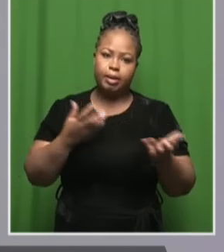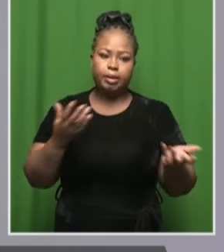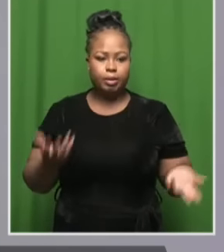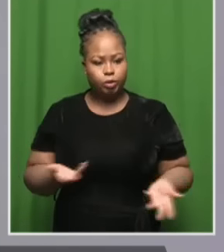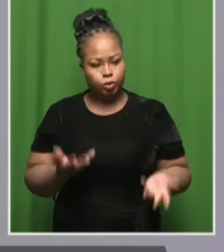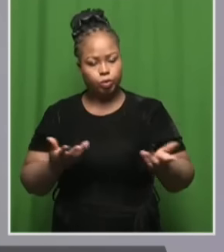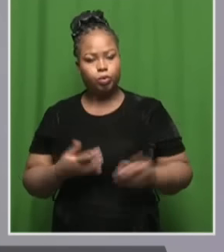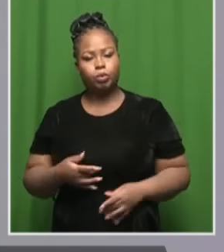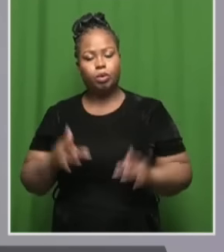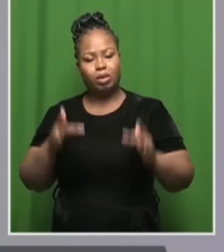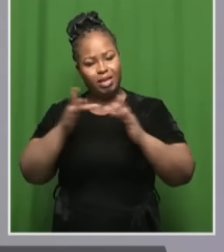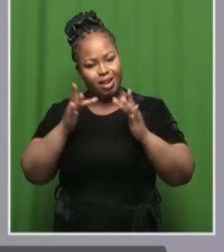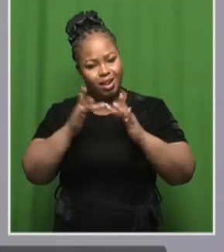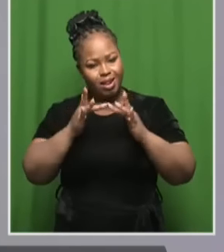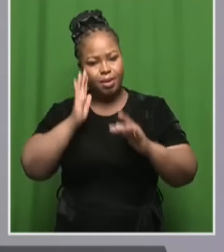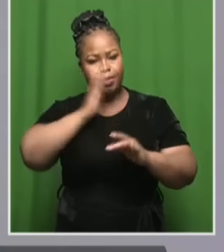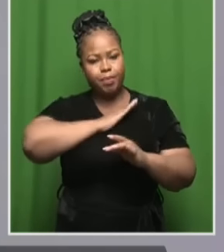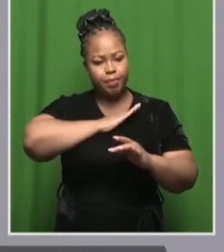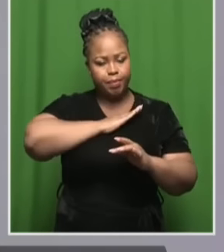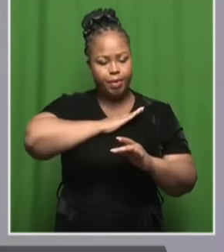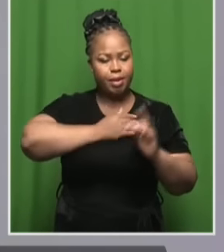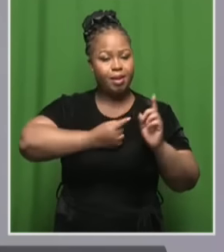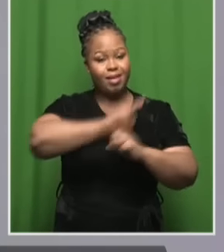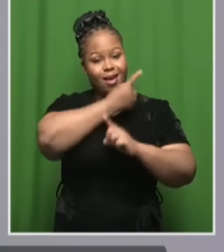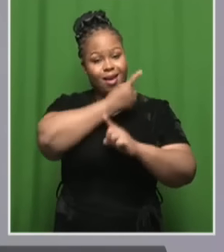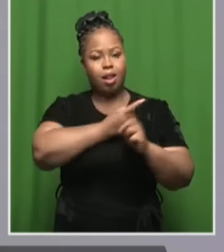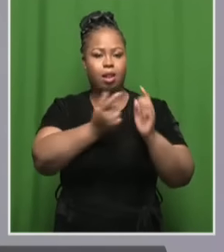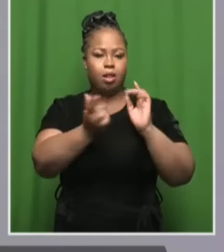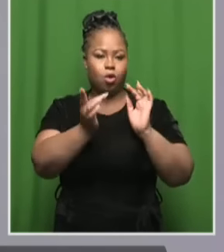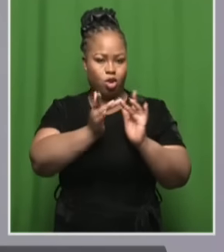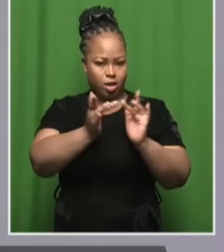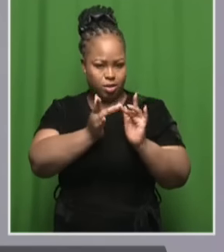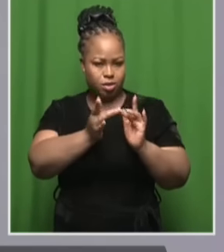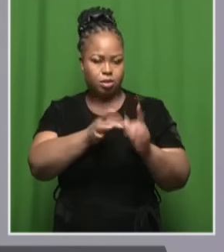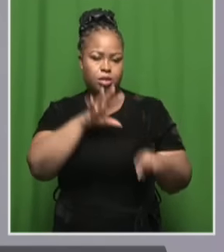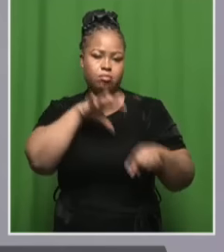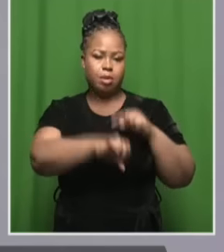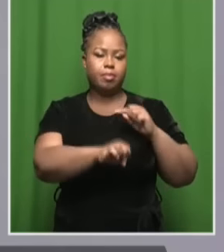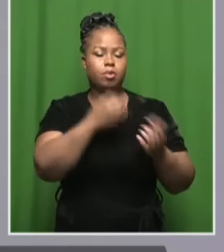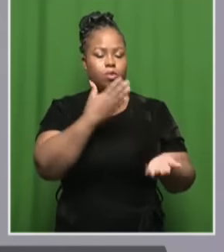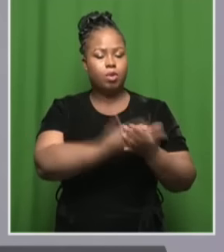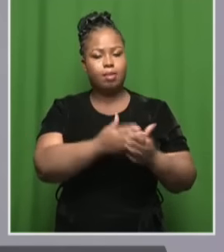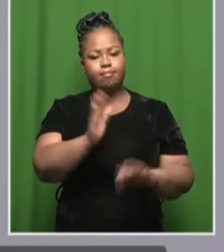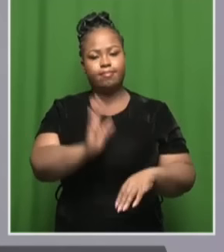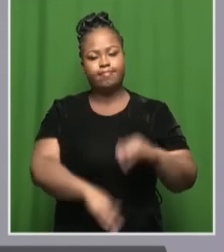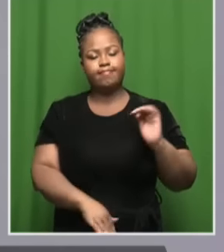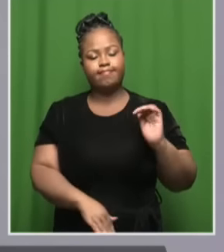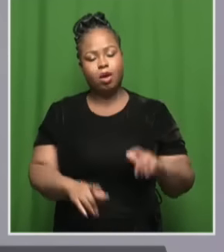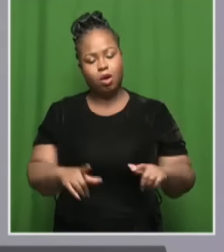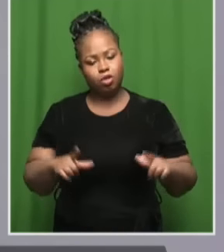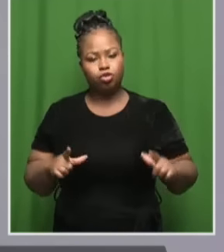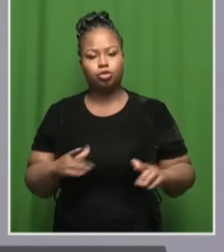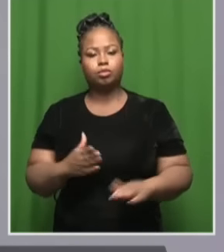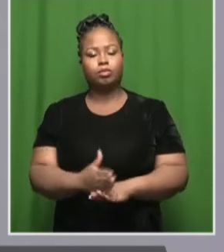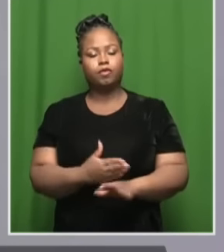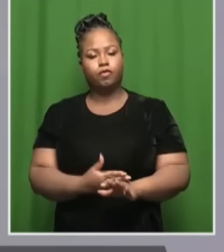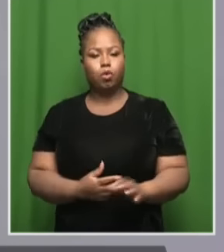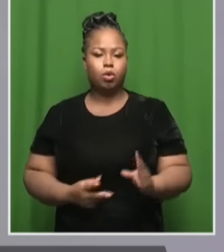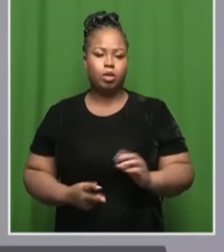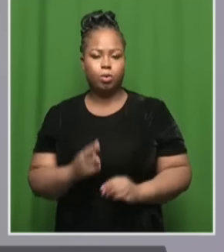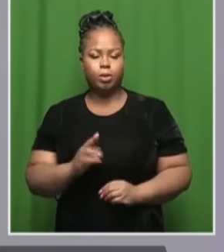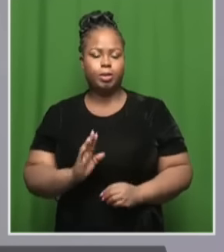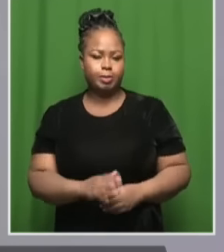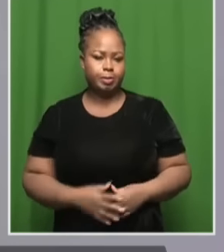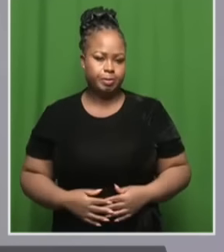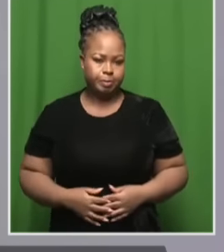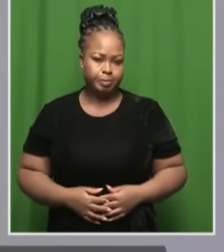bypass the meter, we will be able to identify those customers and be able to take an action swiftly before they disconnect or before